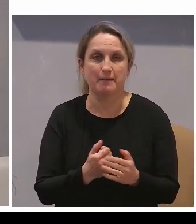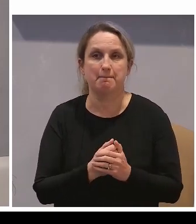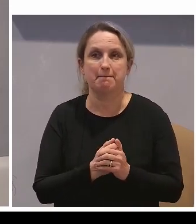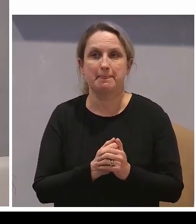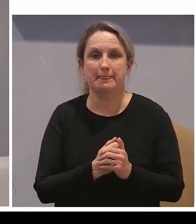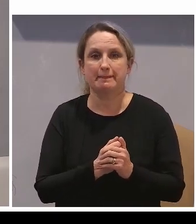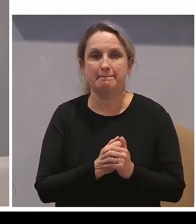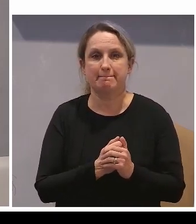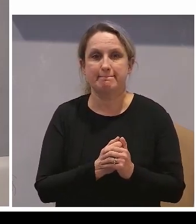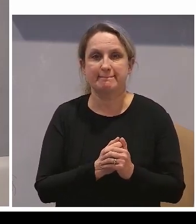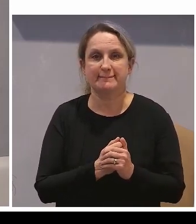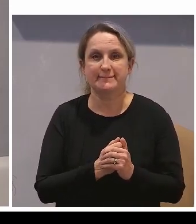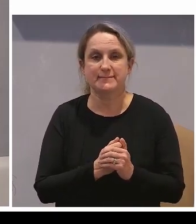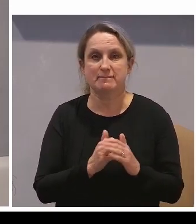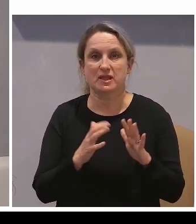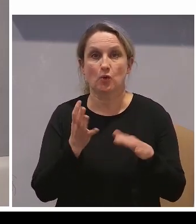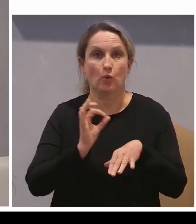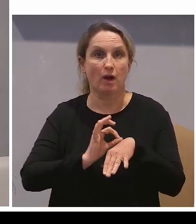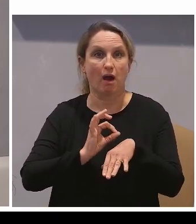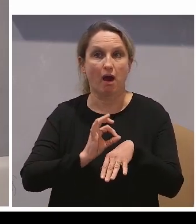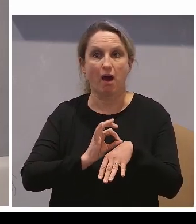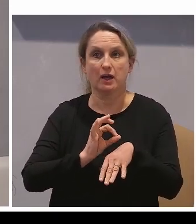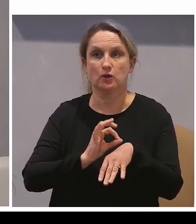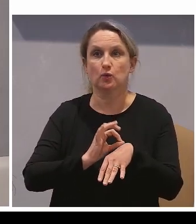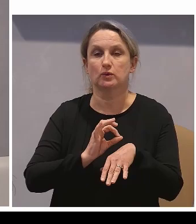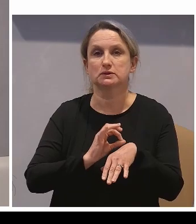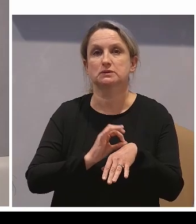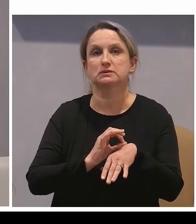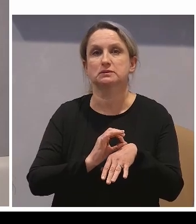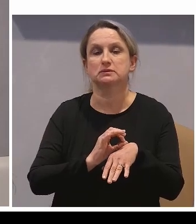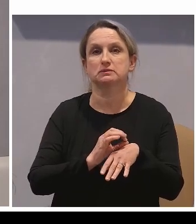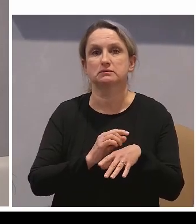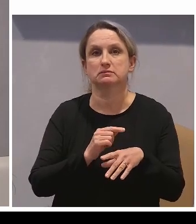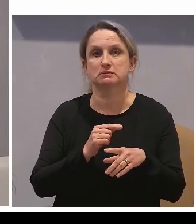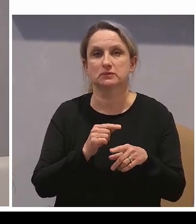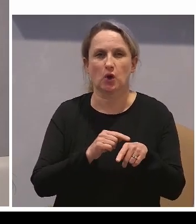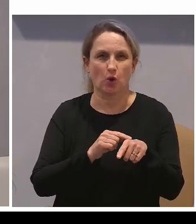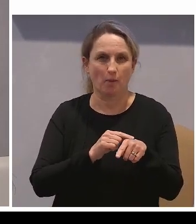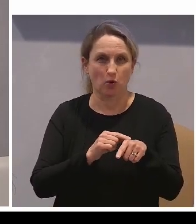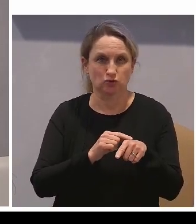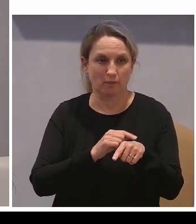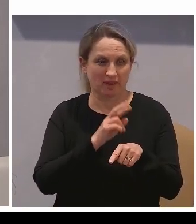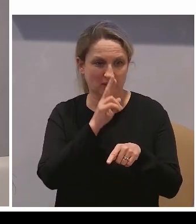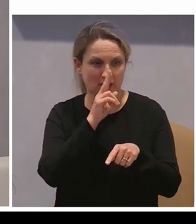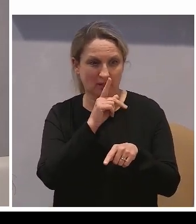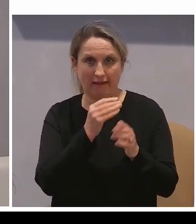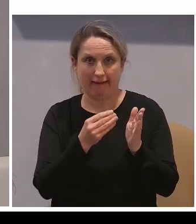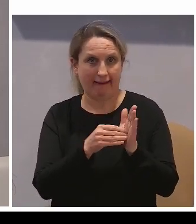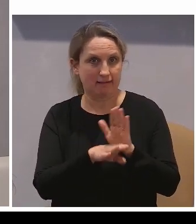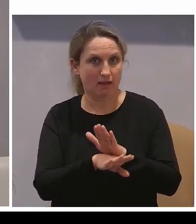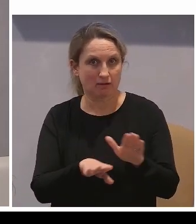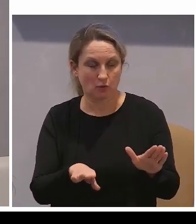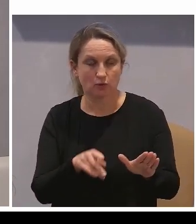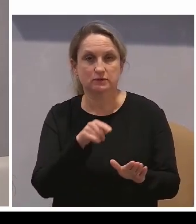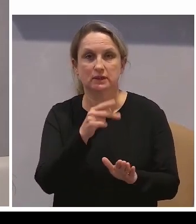first thing is kui the seda growth haigust või disorder. kromosoomi anomaaliat ära ei Children with a diagnoosita, Turner syndrome siis me are näeme very small tegelikult, et